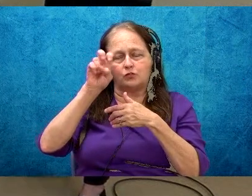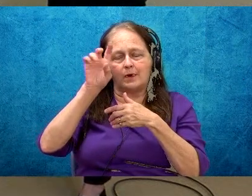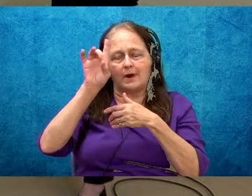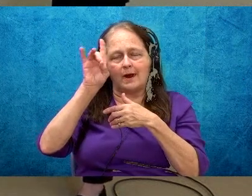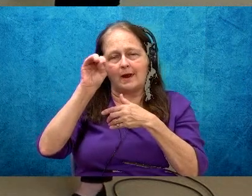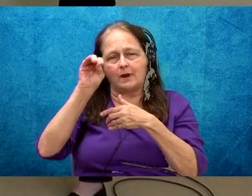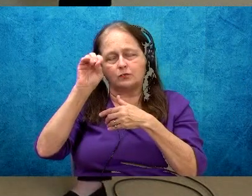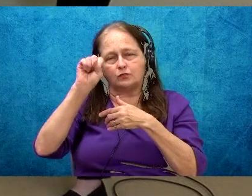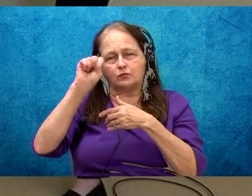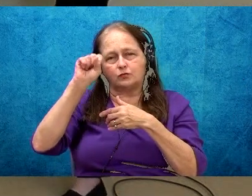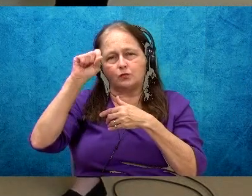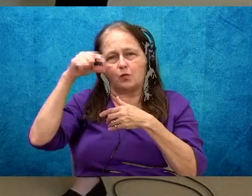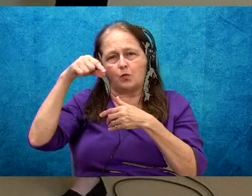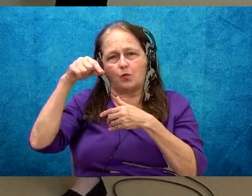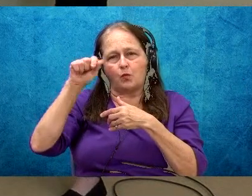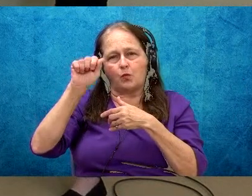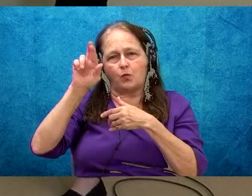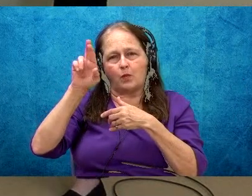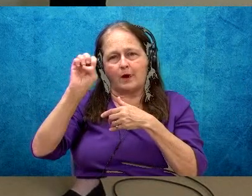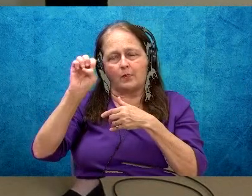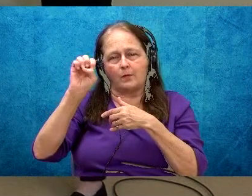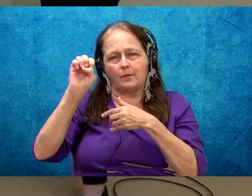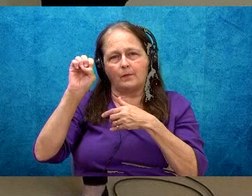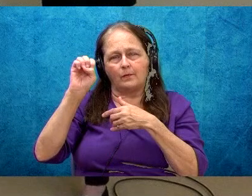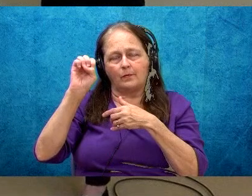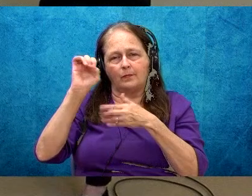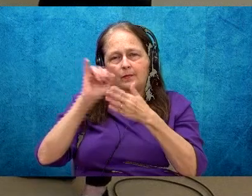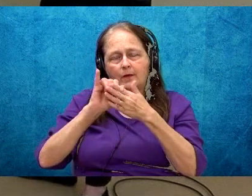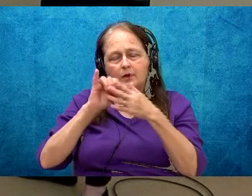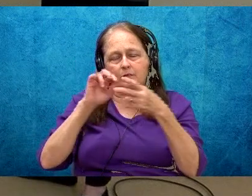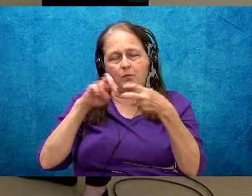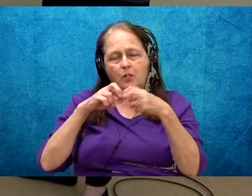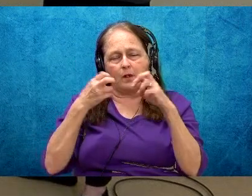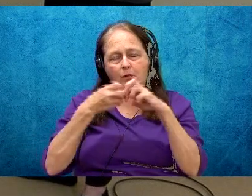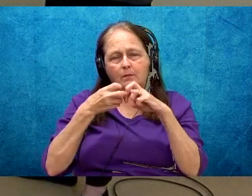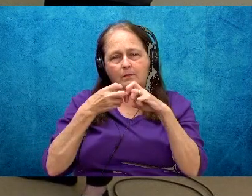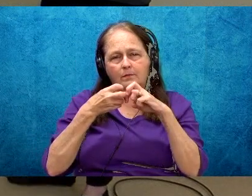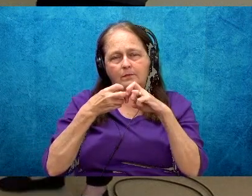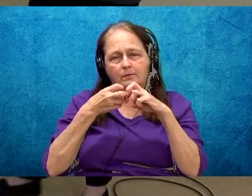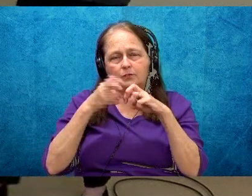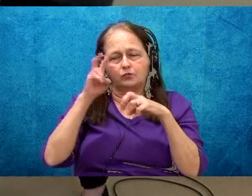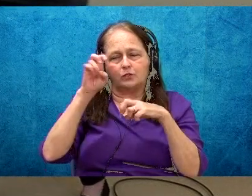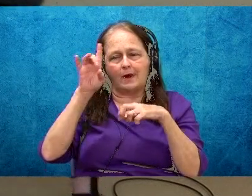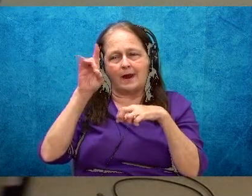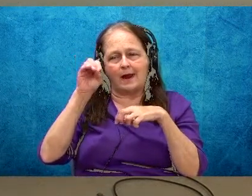meters squared is our answer to this problem.